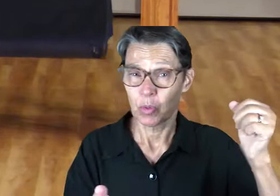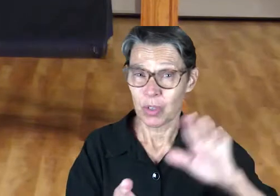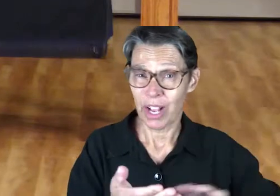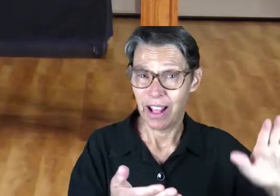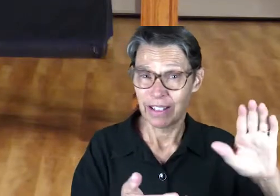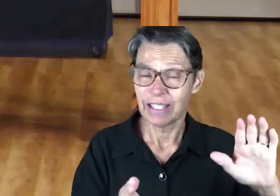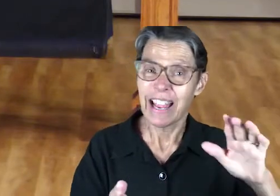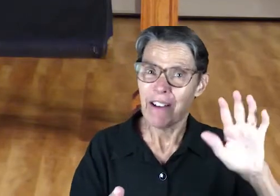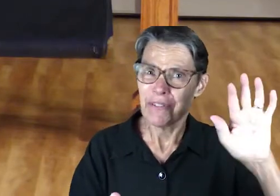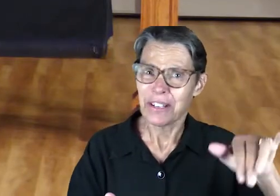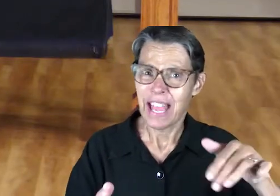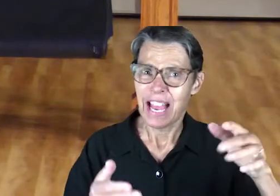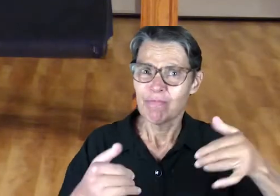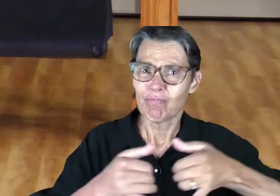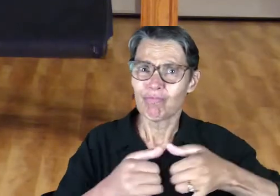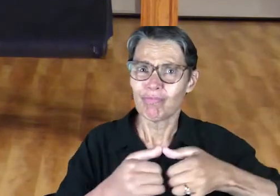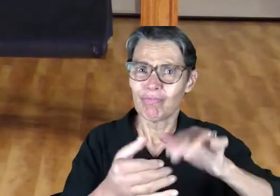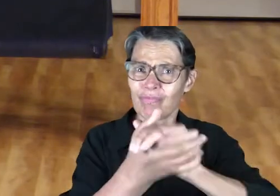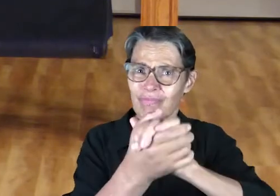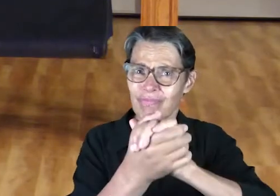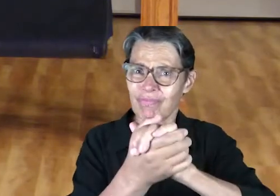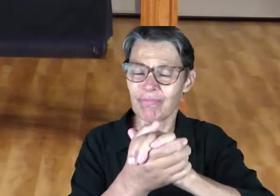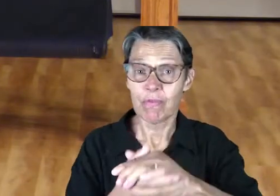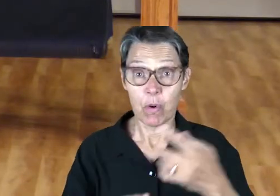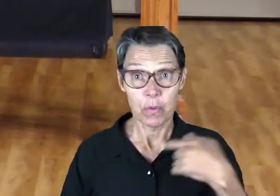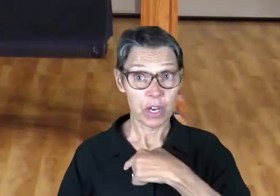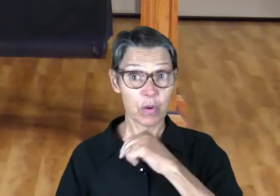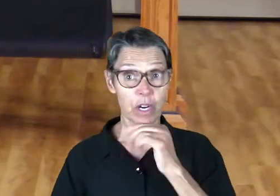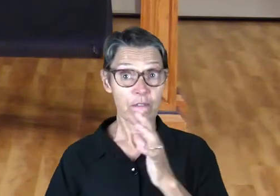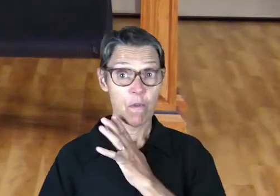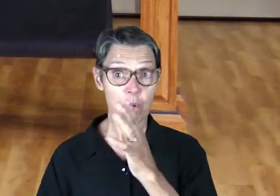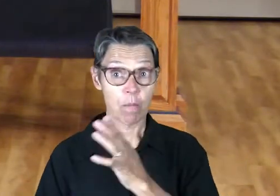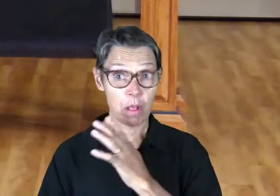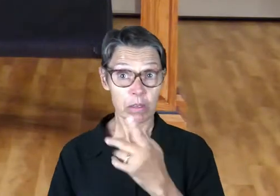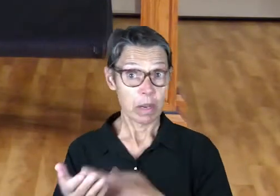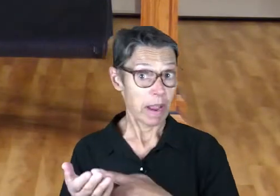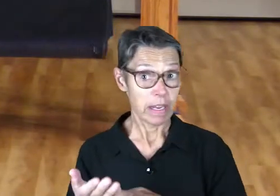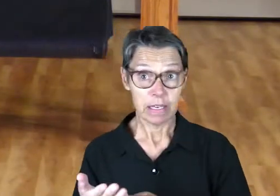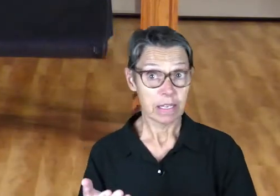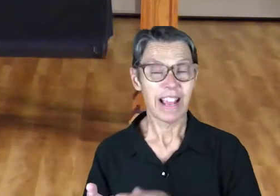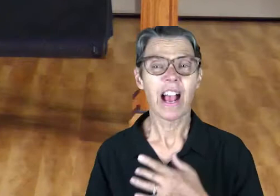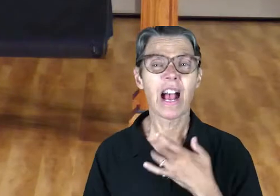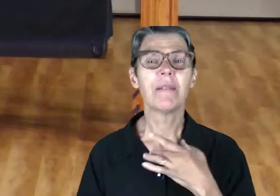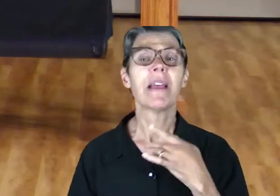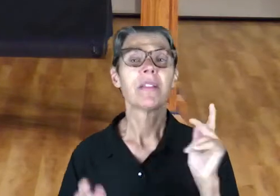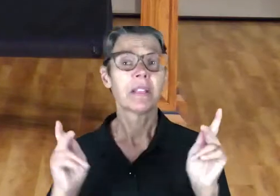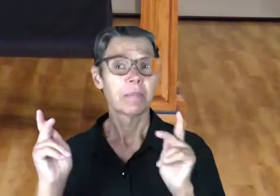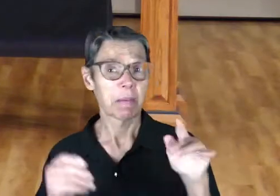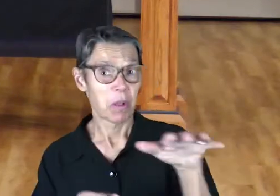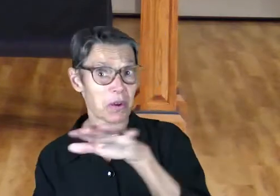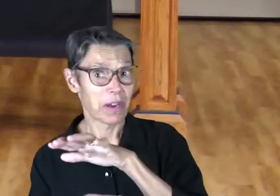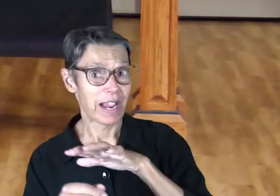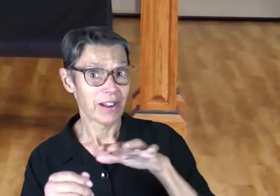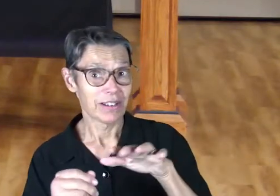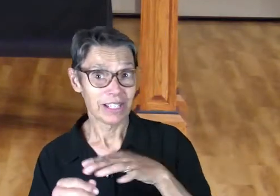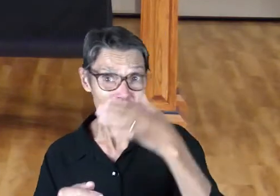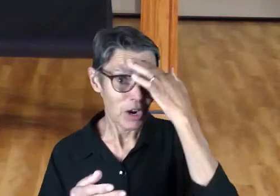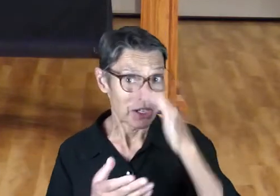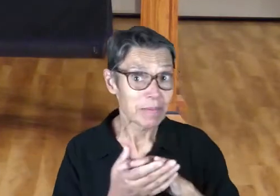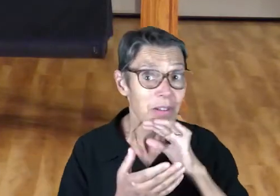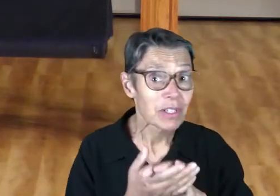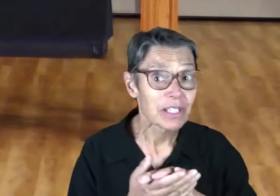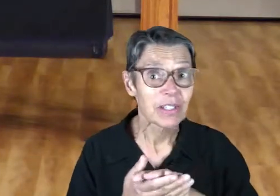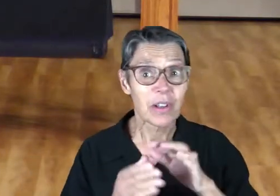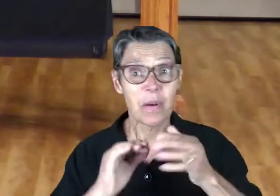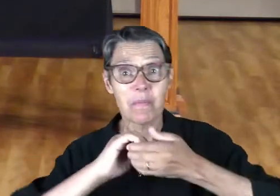college. And congratulations for that. For those of us who weren't in formal debate, I'll bet you the people around